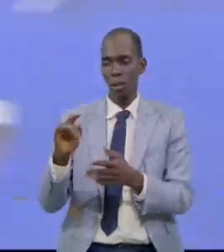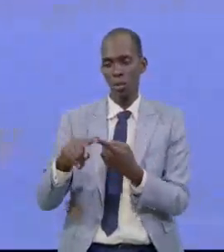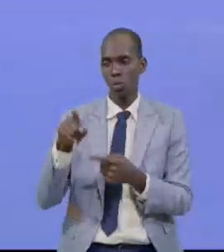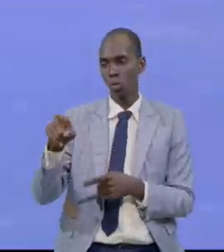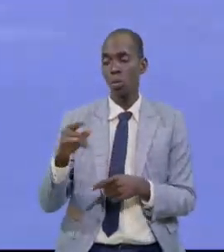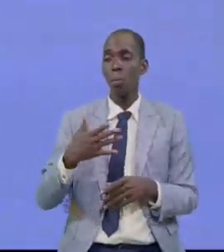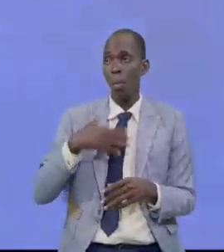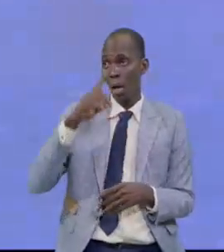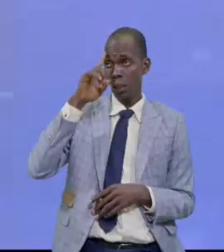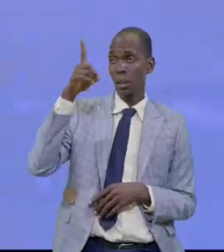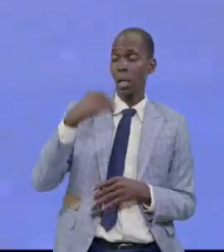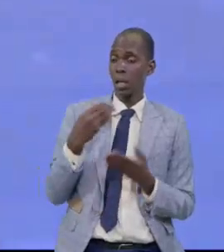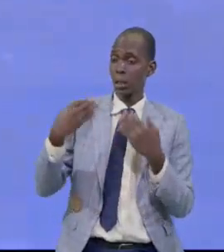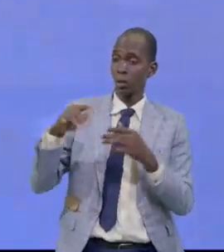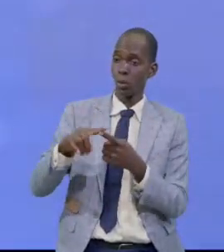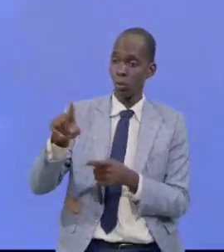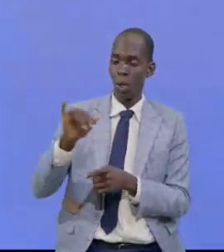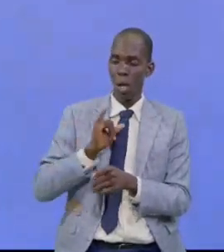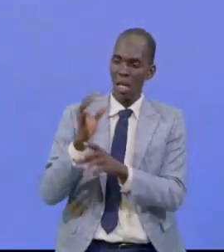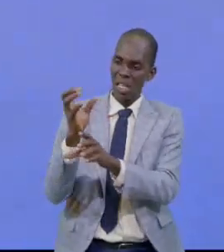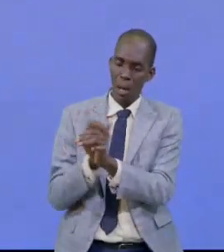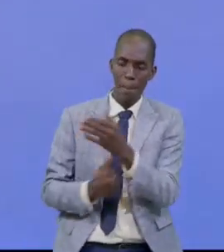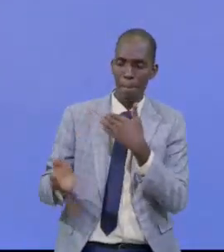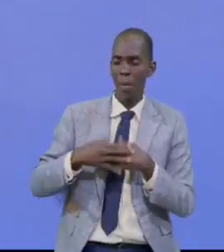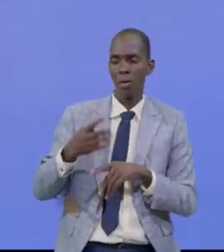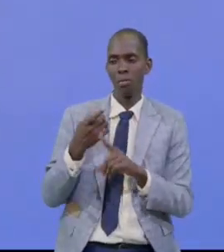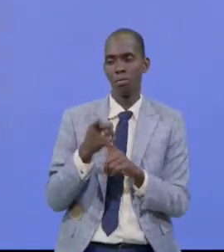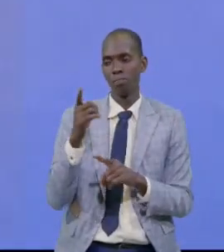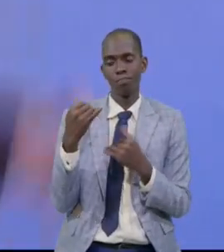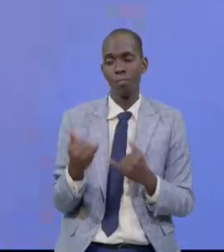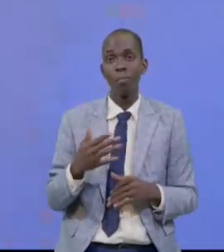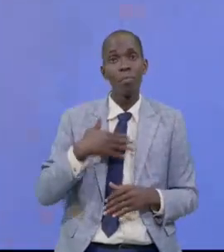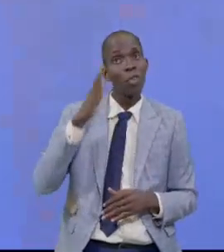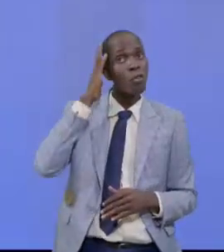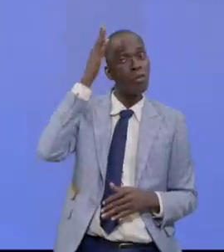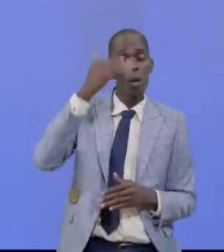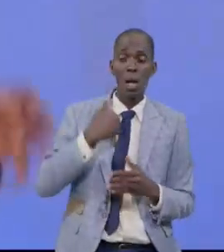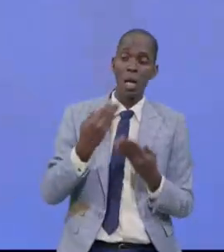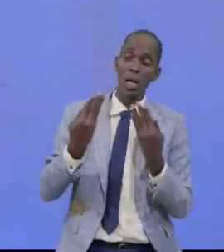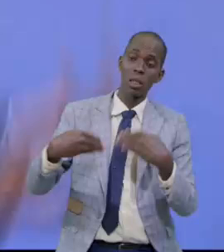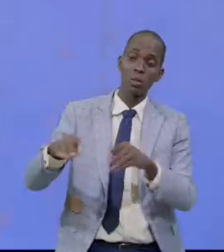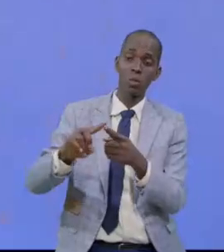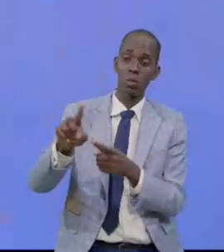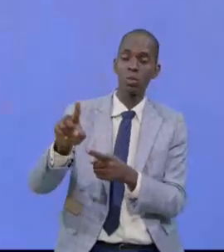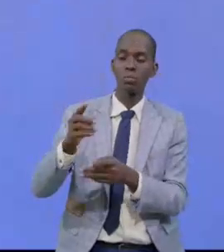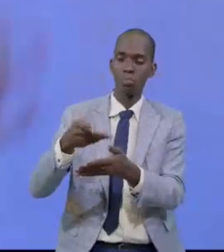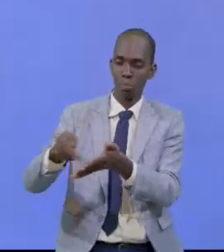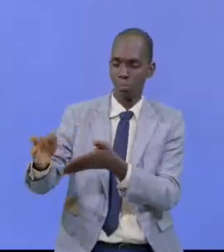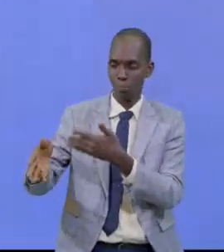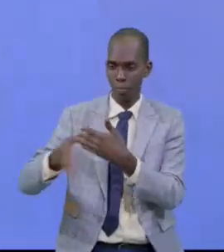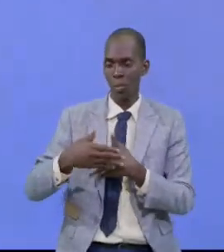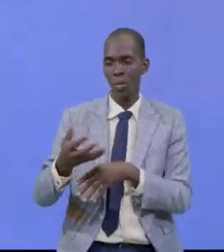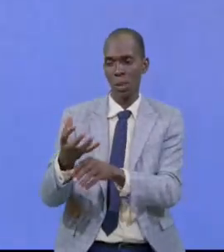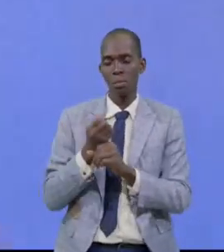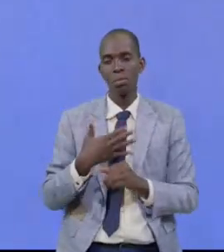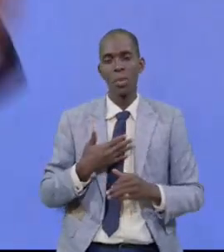anymore. I get back my destiny. I'm not selling anymore. You'll be in possession of everything